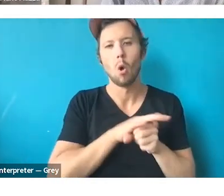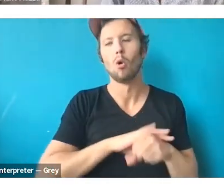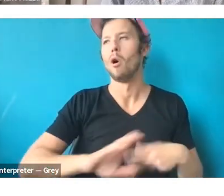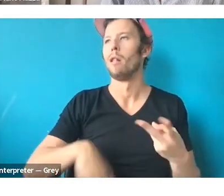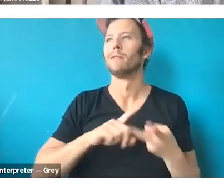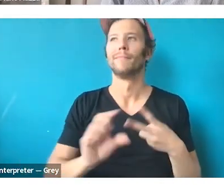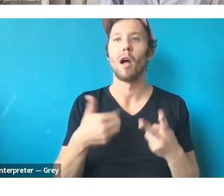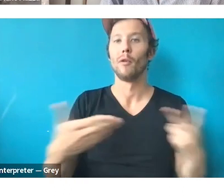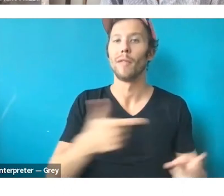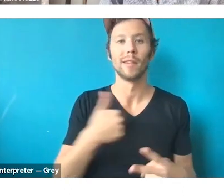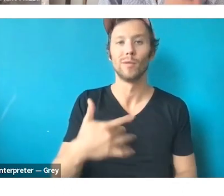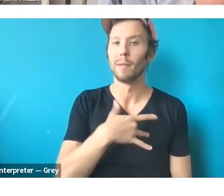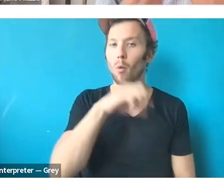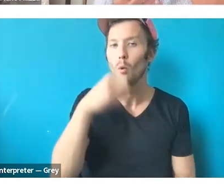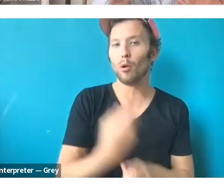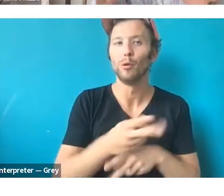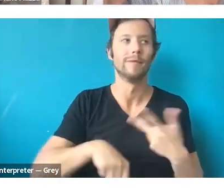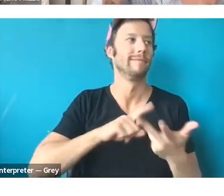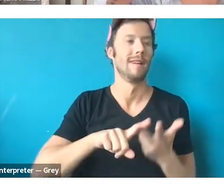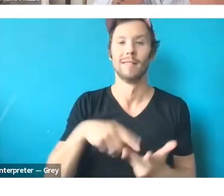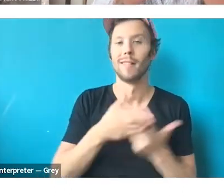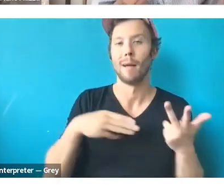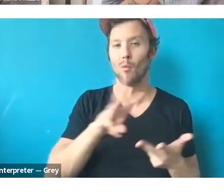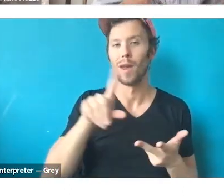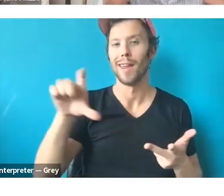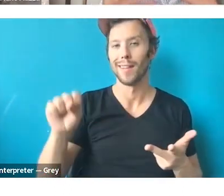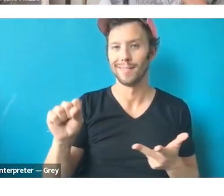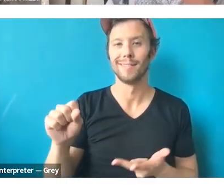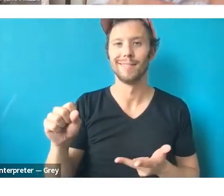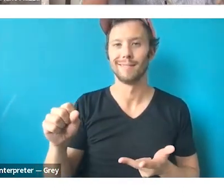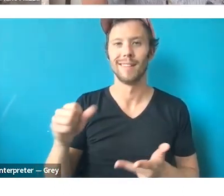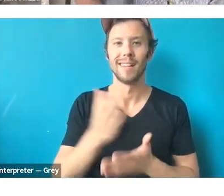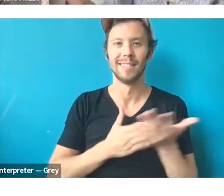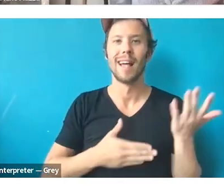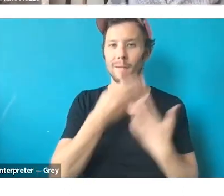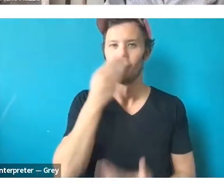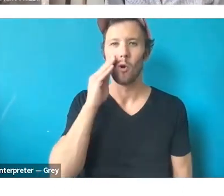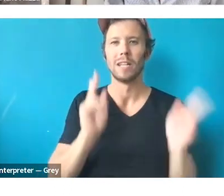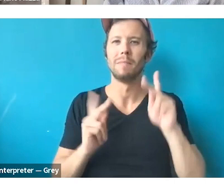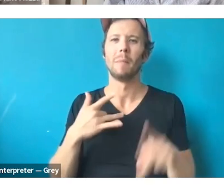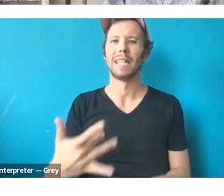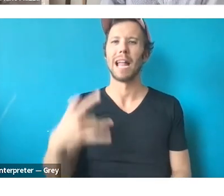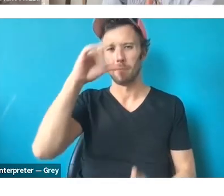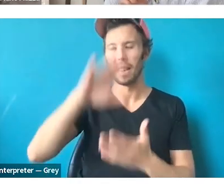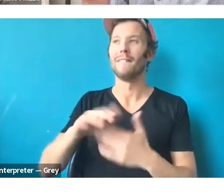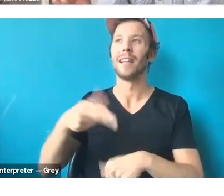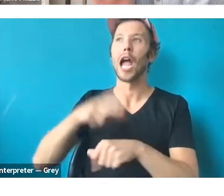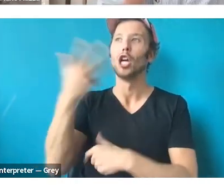things that typically might no one might really like think is beautiful, but they take them and they turn them into these gorgeous events. So I try and